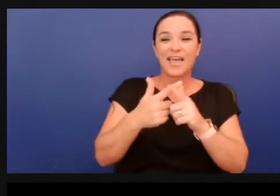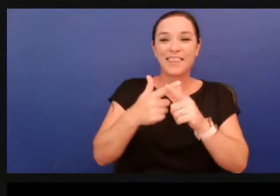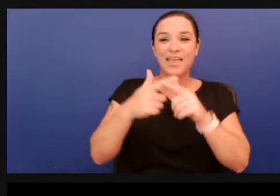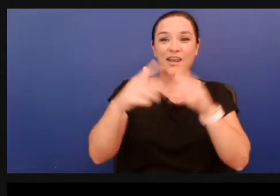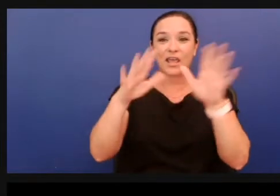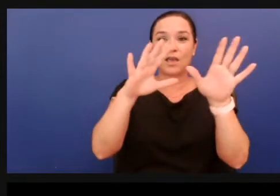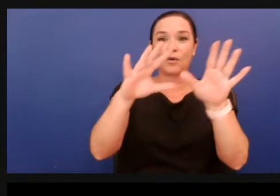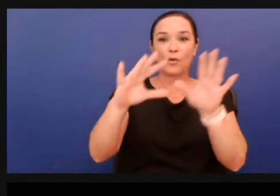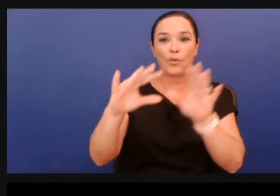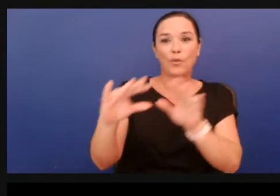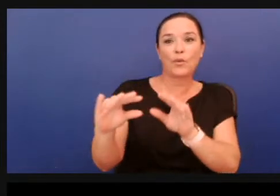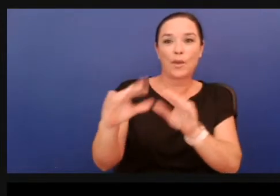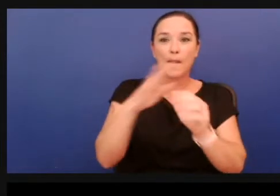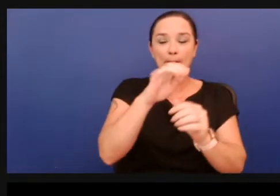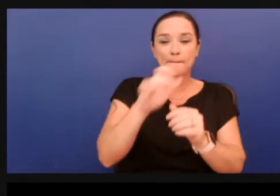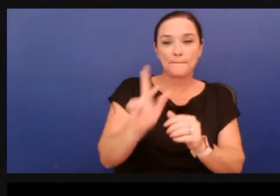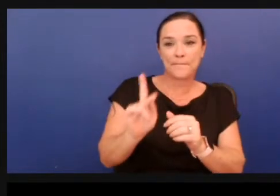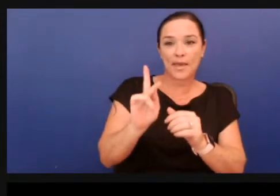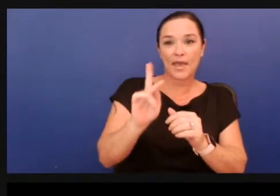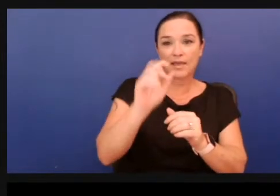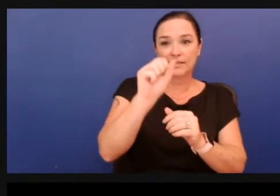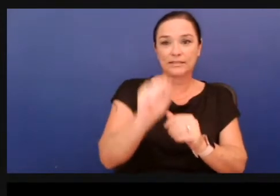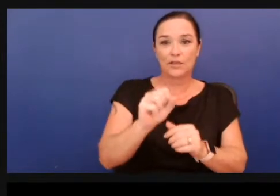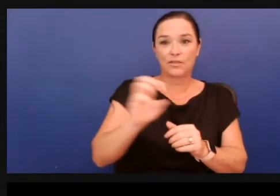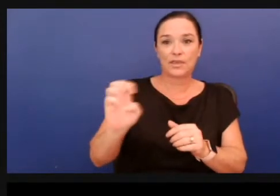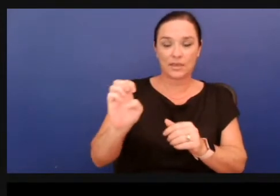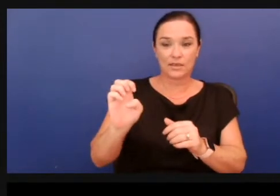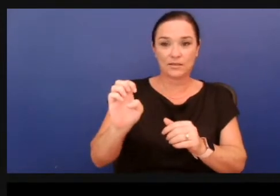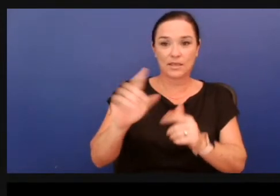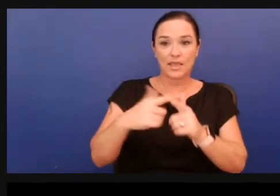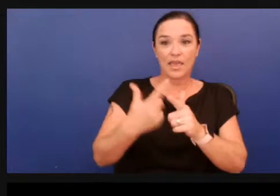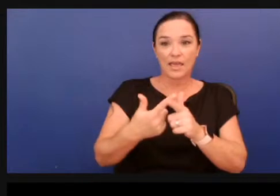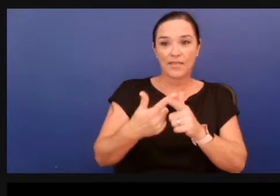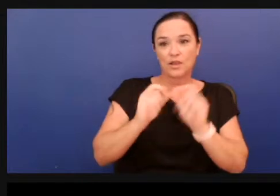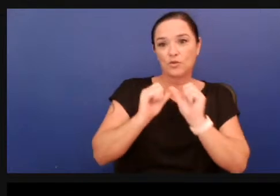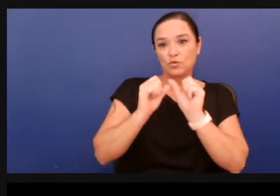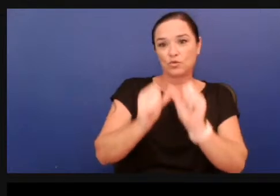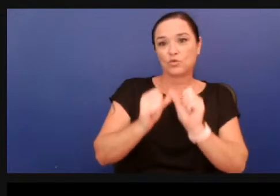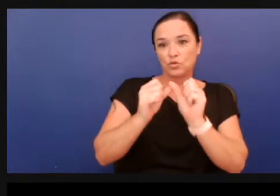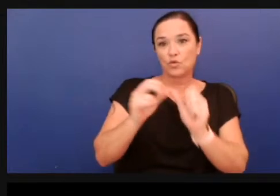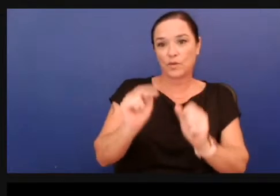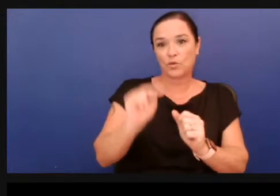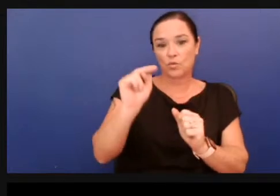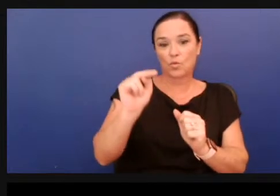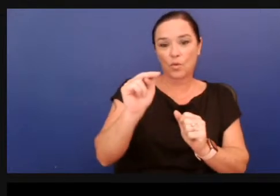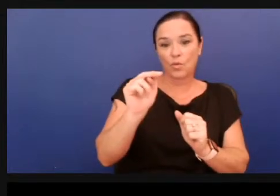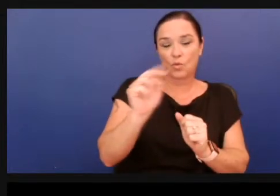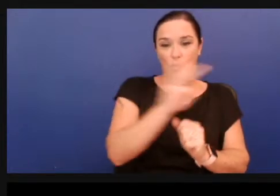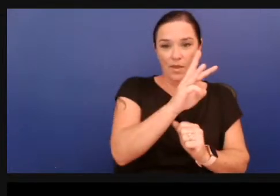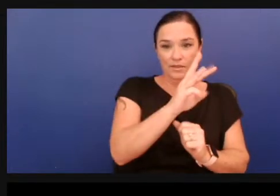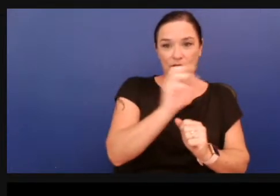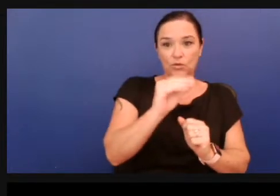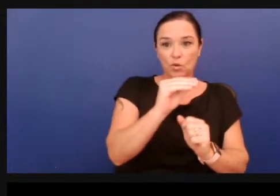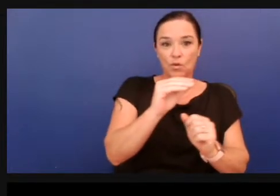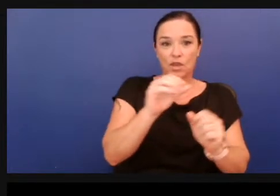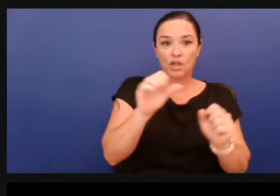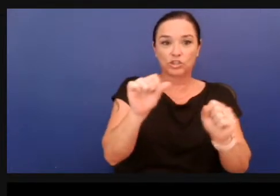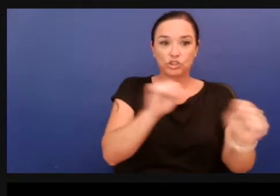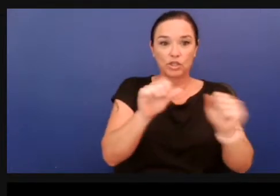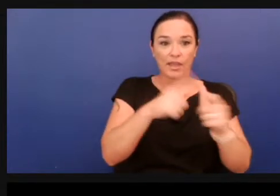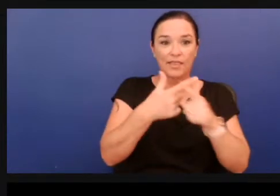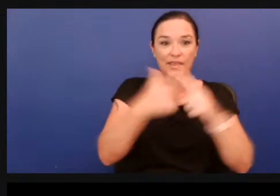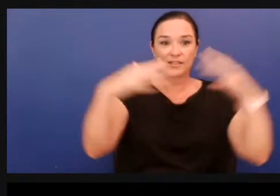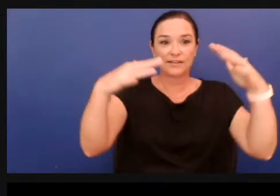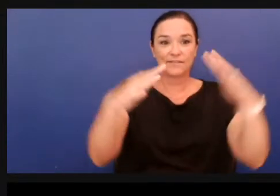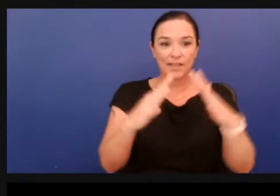southeast, it seems to be resuming north and west. So it basically just got shook and deflated, and now it's